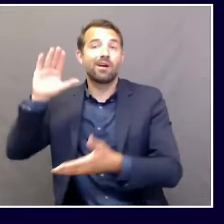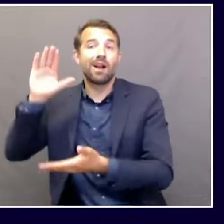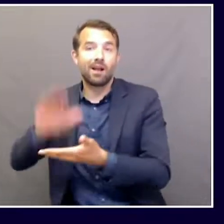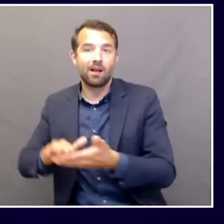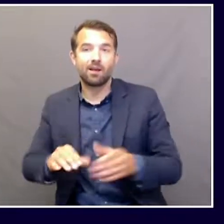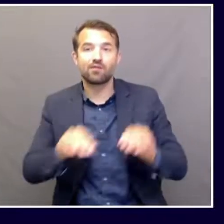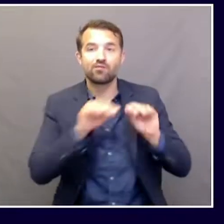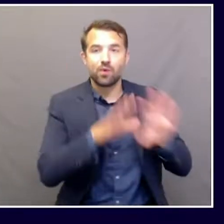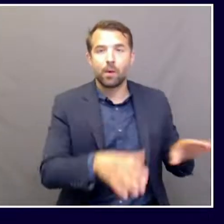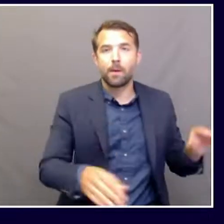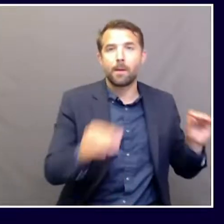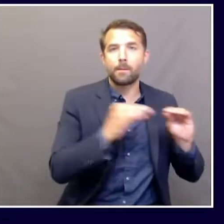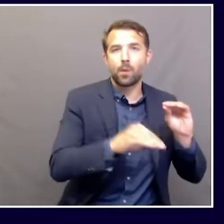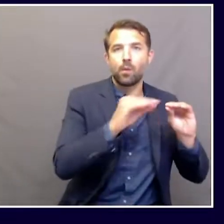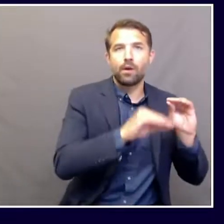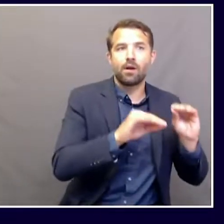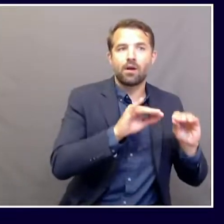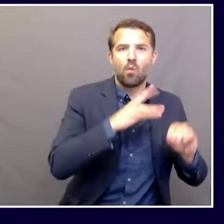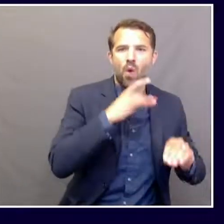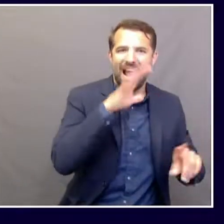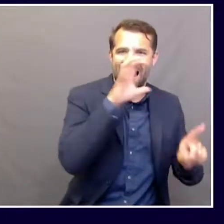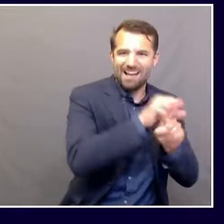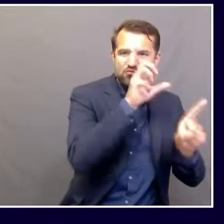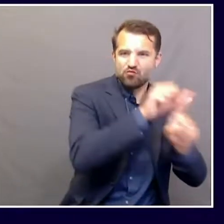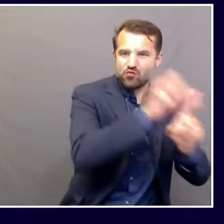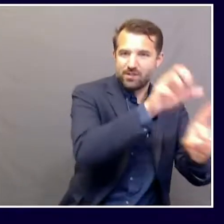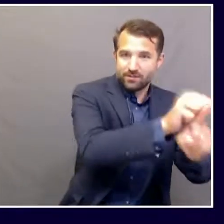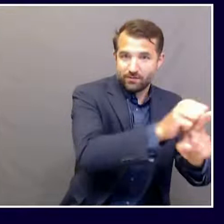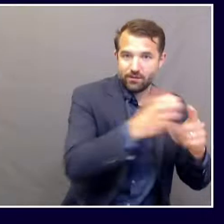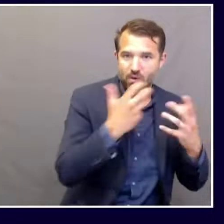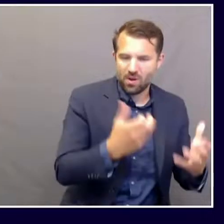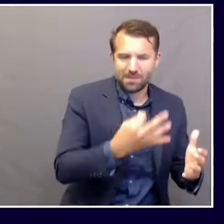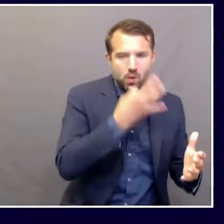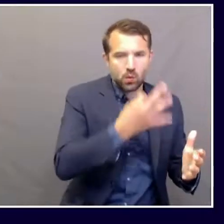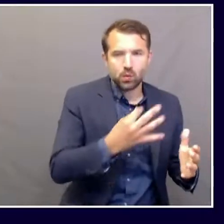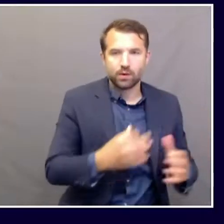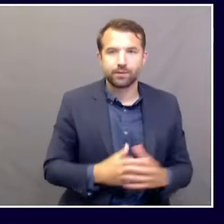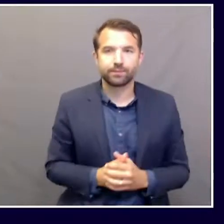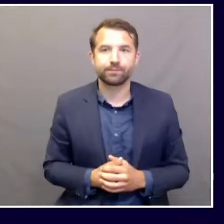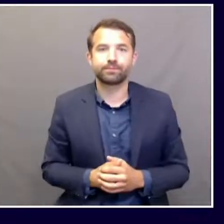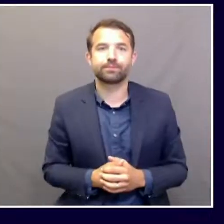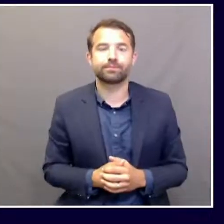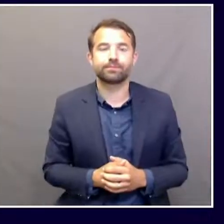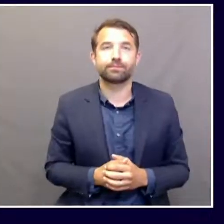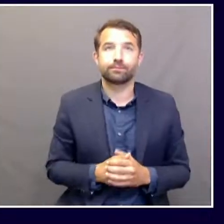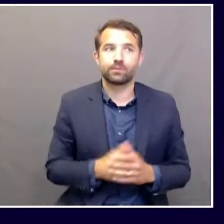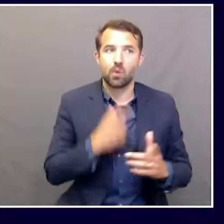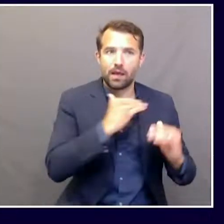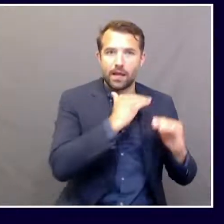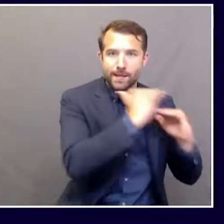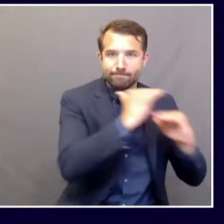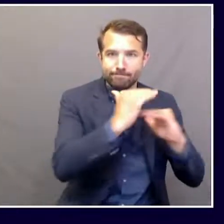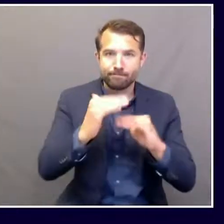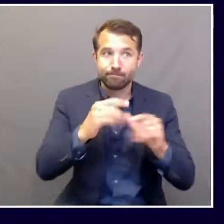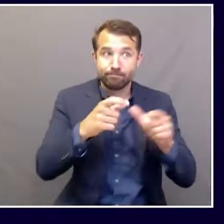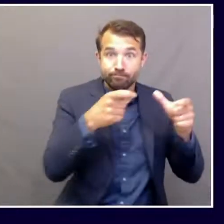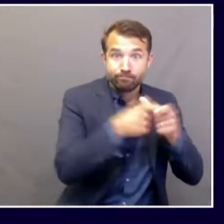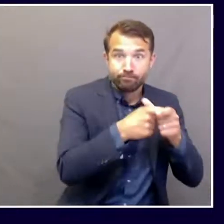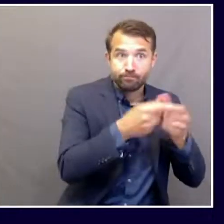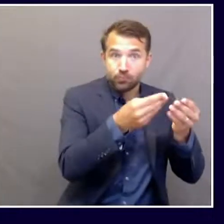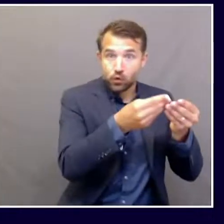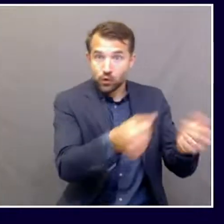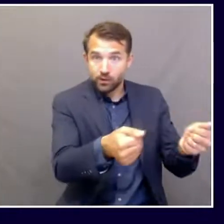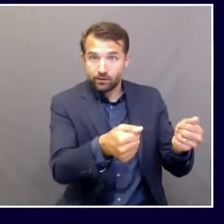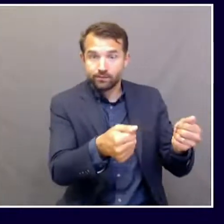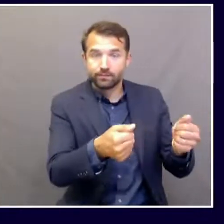spot clusters of transmission sooner rather than later. That necessitates more intense case investigation. So, yep,